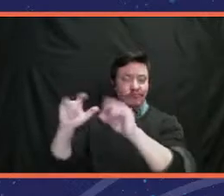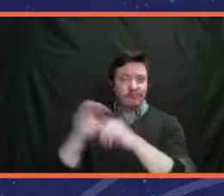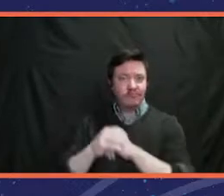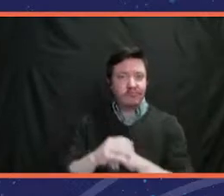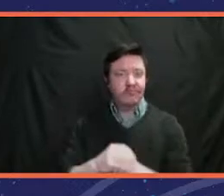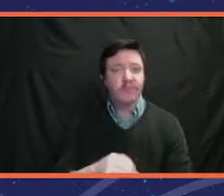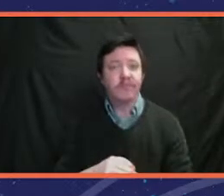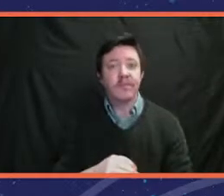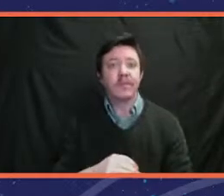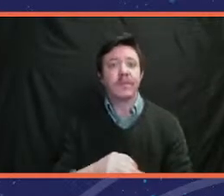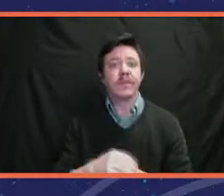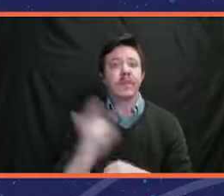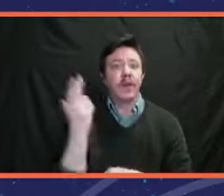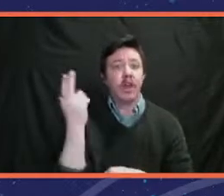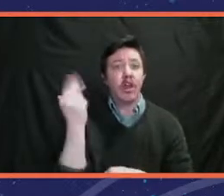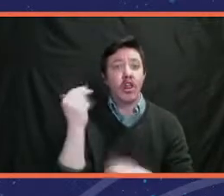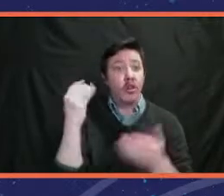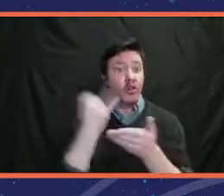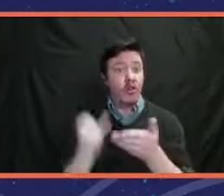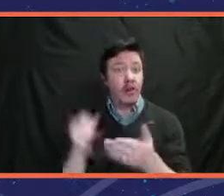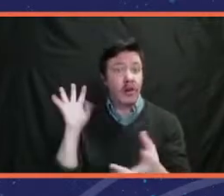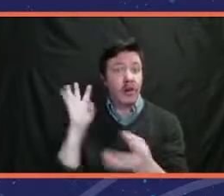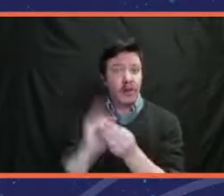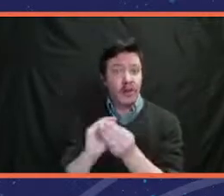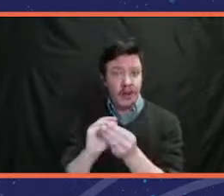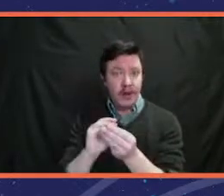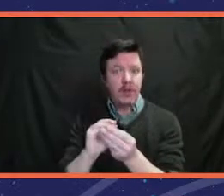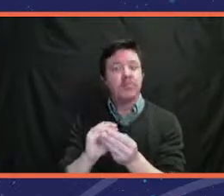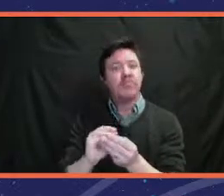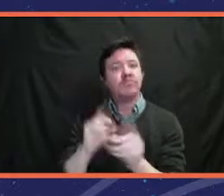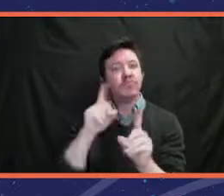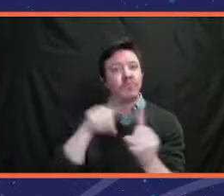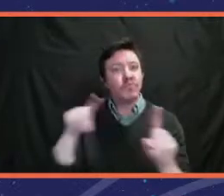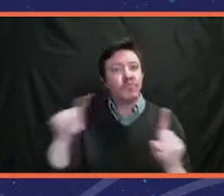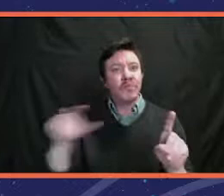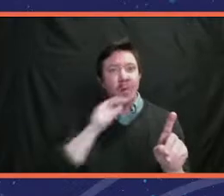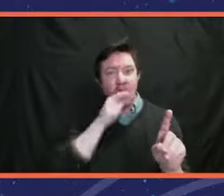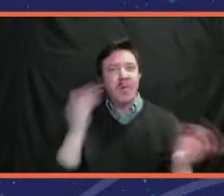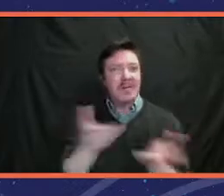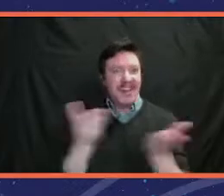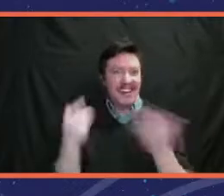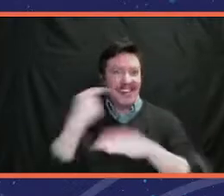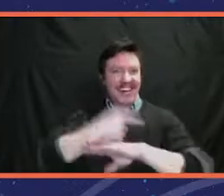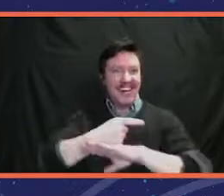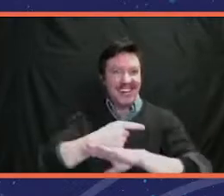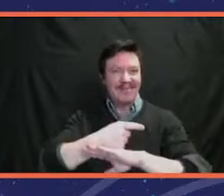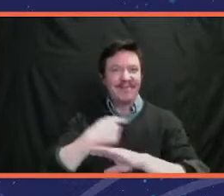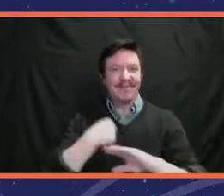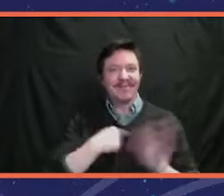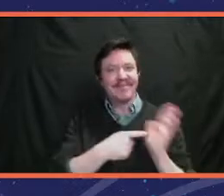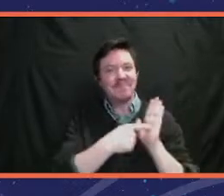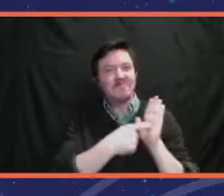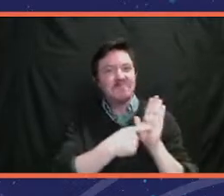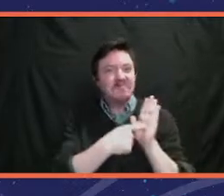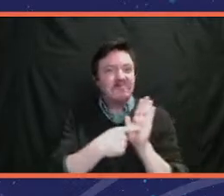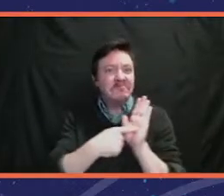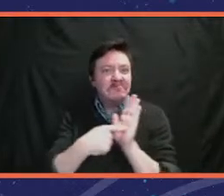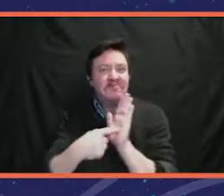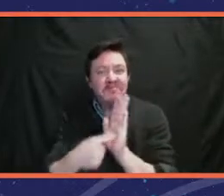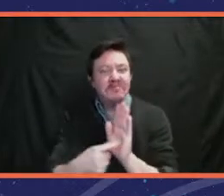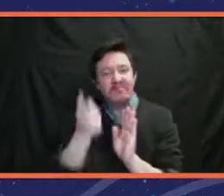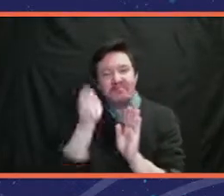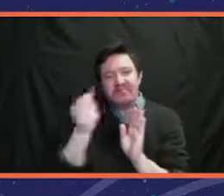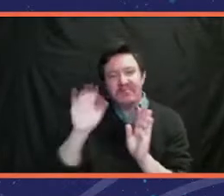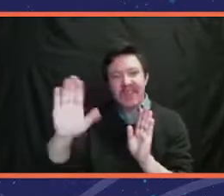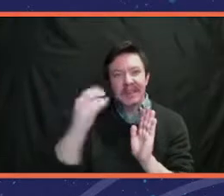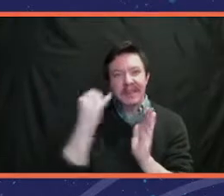13 artists, some of whom are here today, and we'll show a little peeks of their art. And